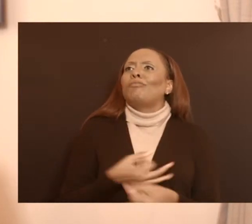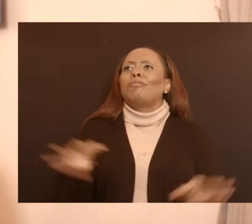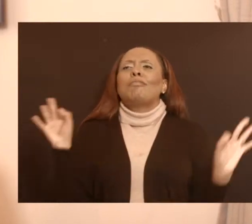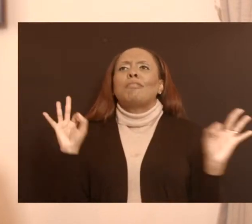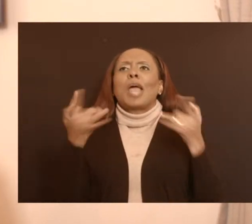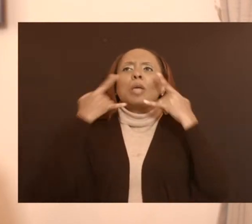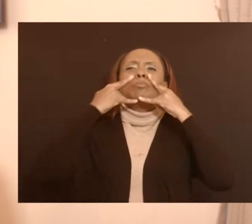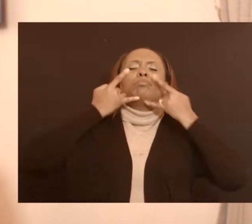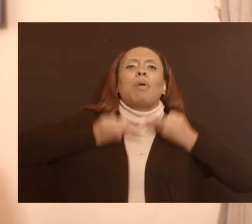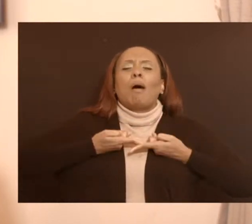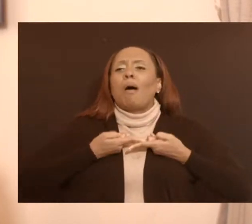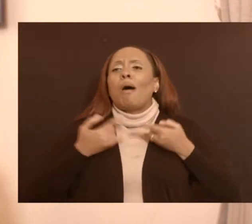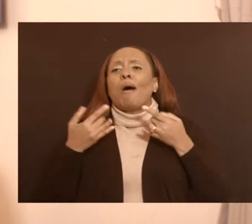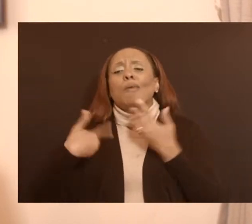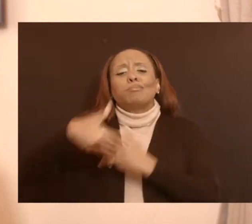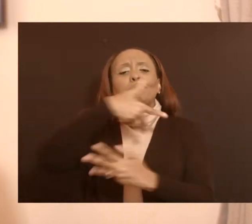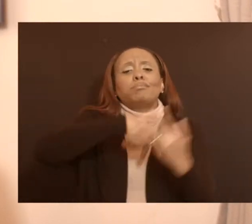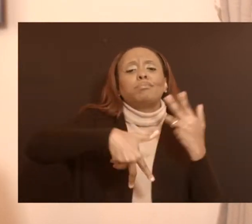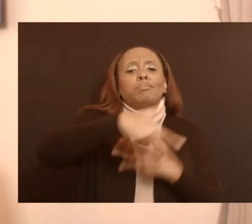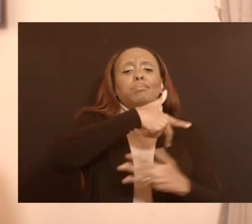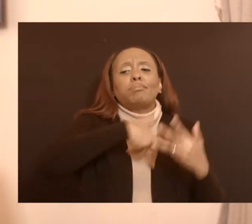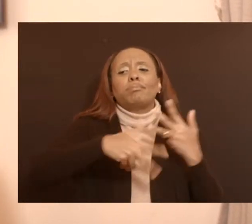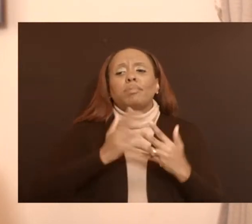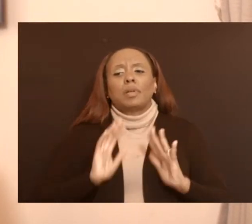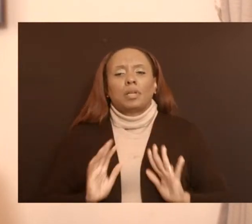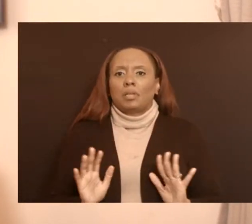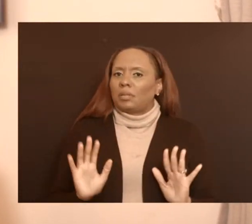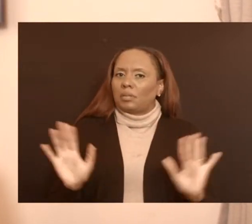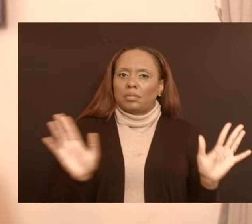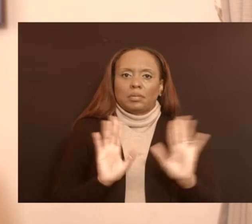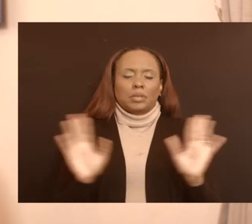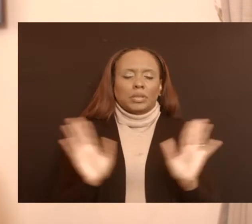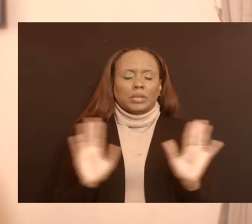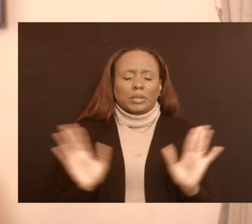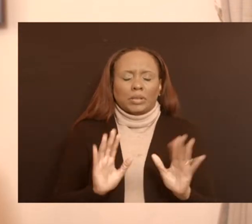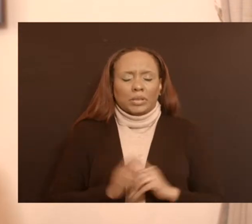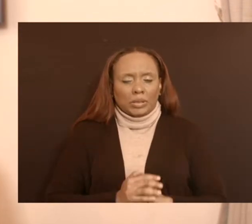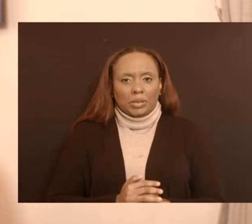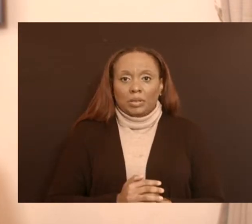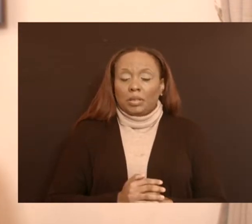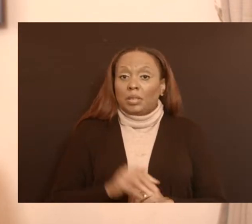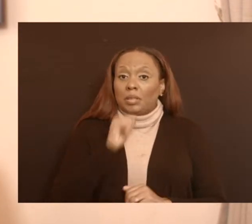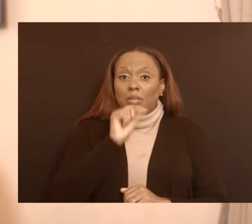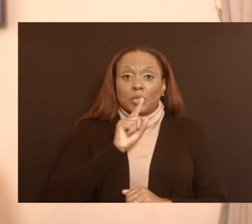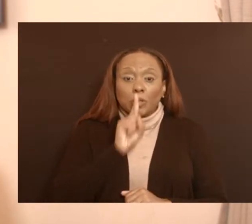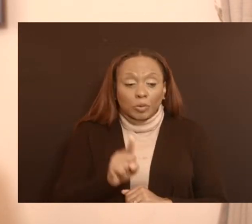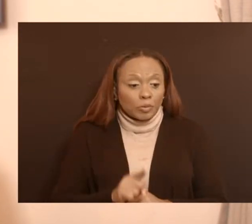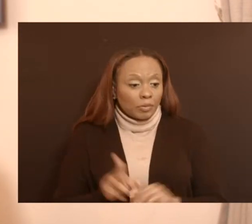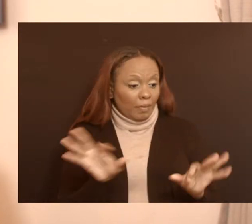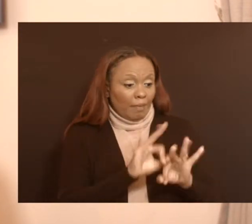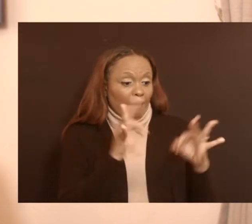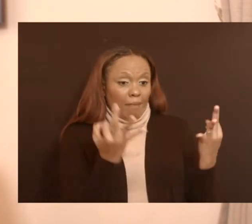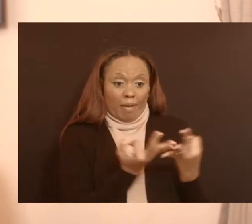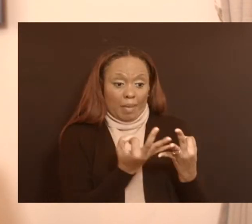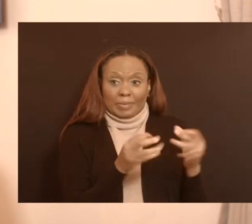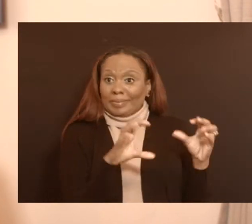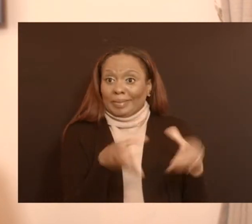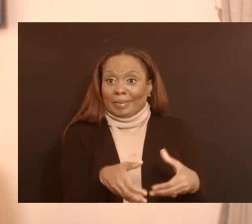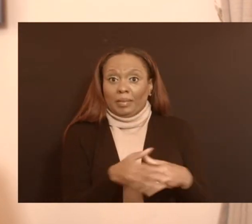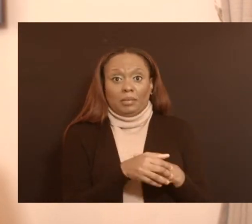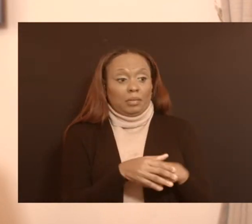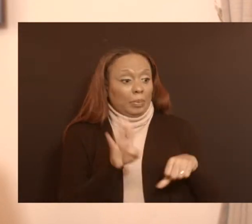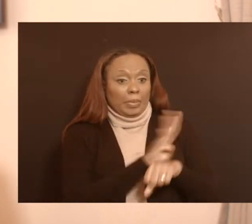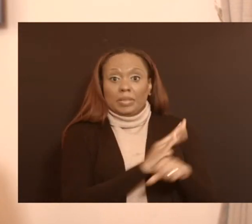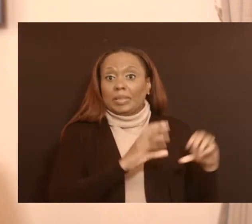see with the manufacturing facility, and we see in those families, that is not the case. Those cases are not far from us.